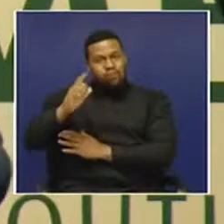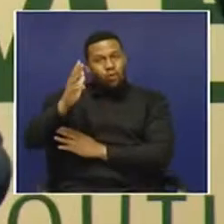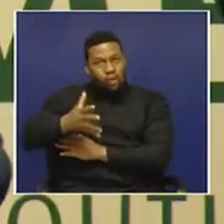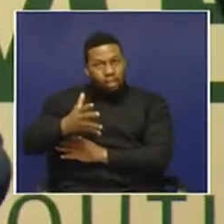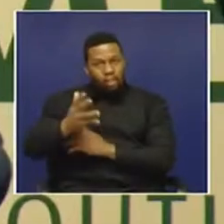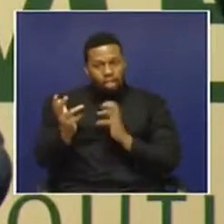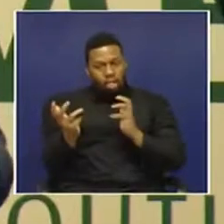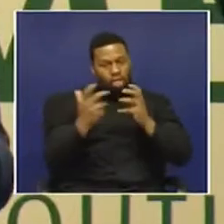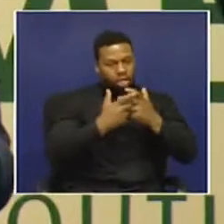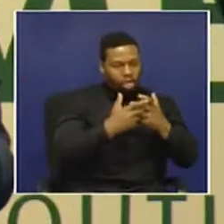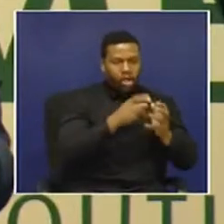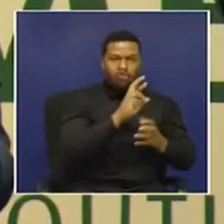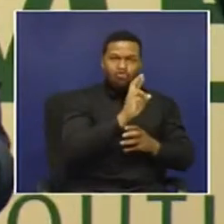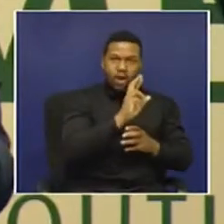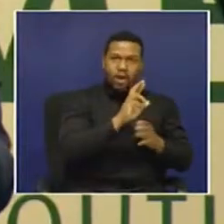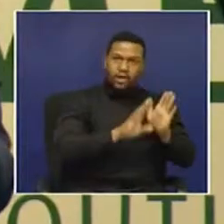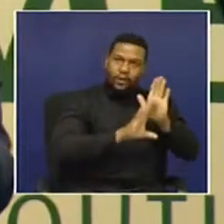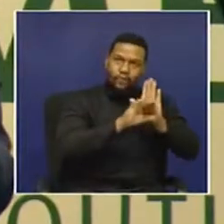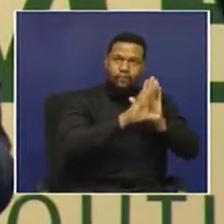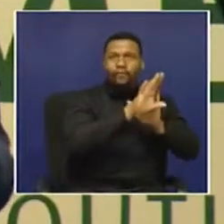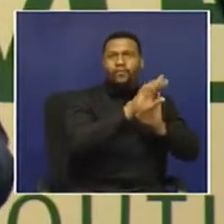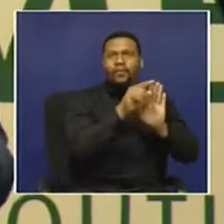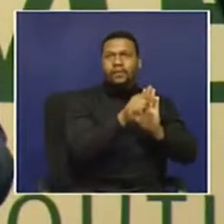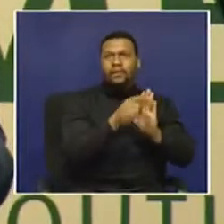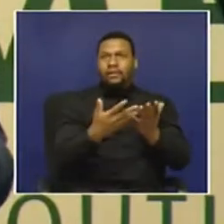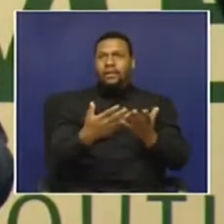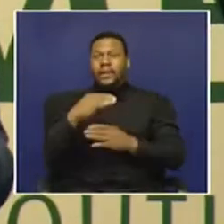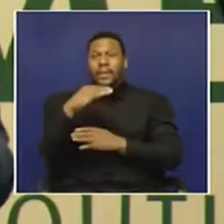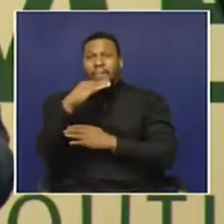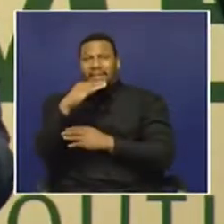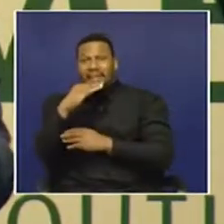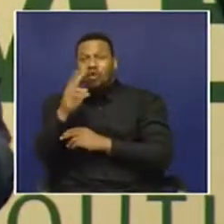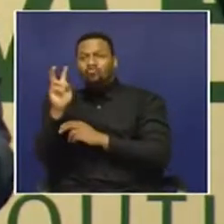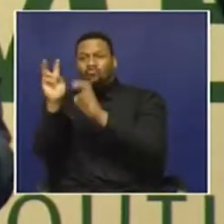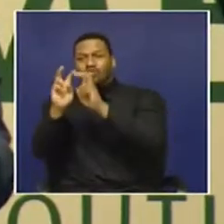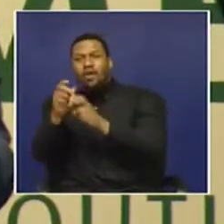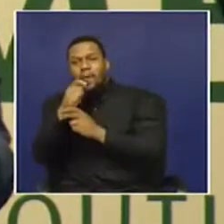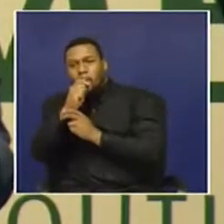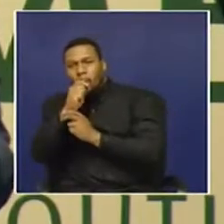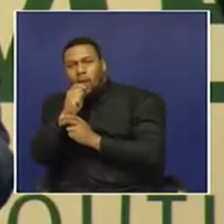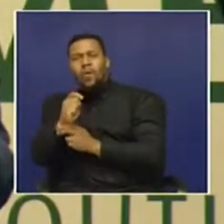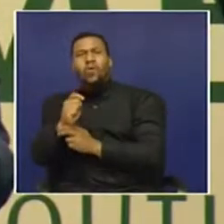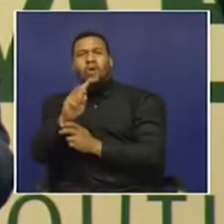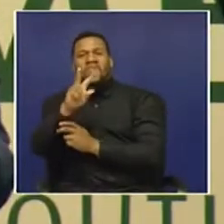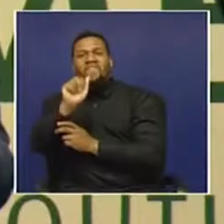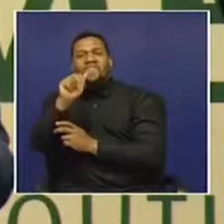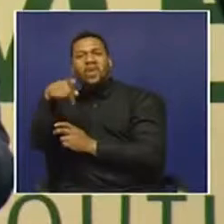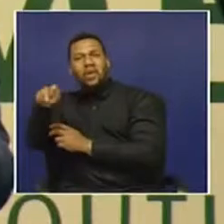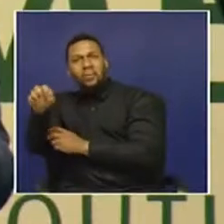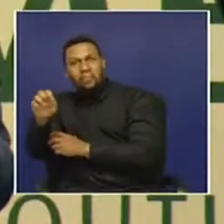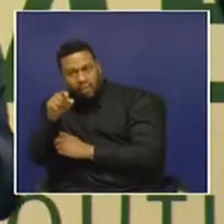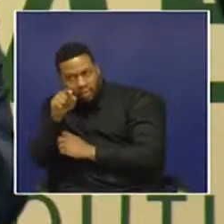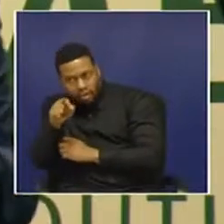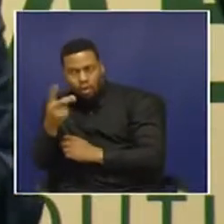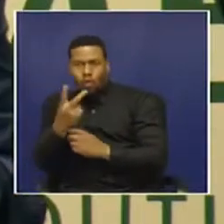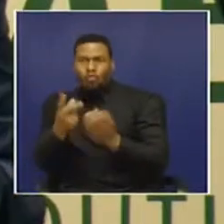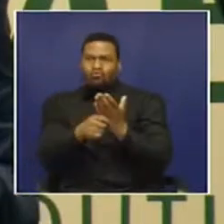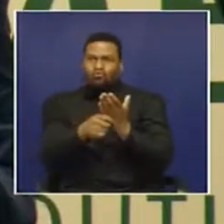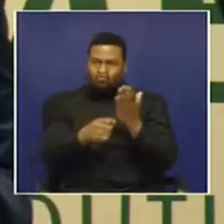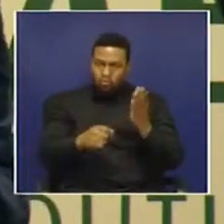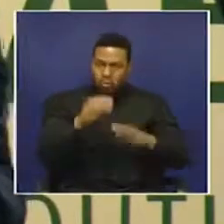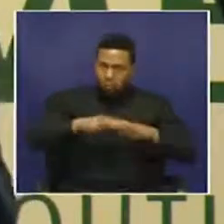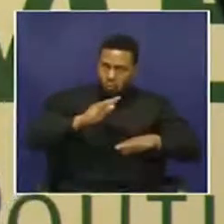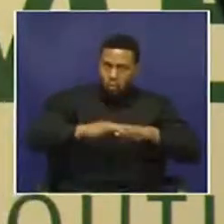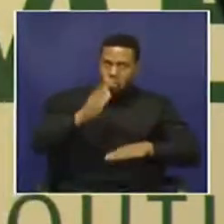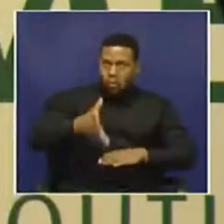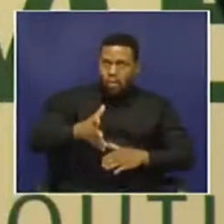This includes excise duties on electronic nicotine and non-nicotine delivery system. As a result,